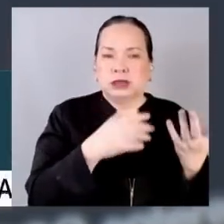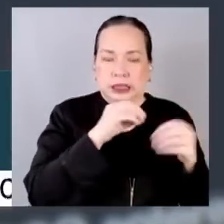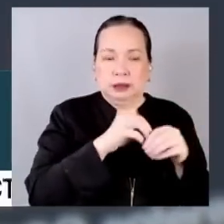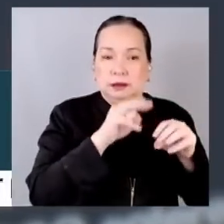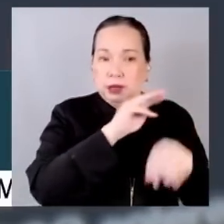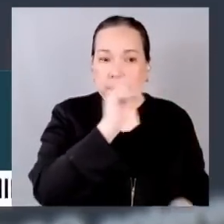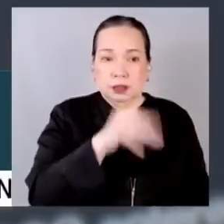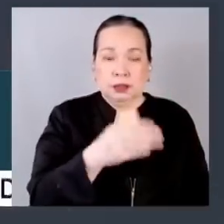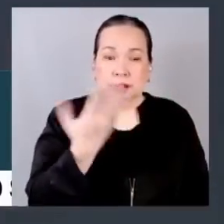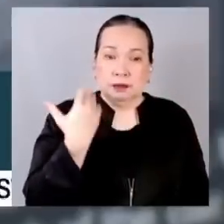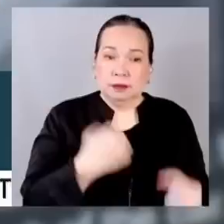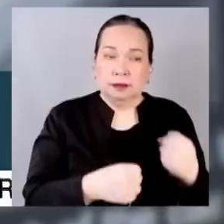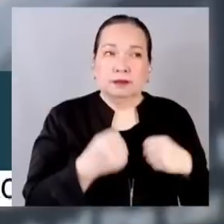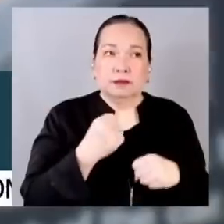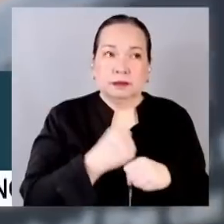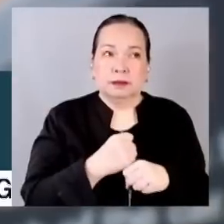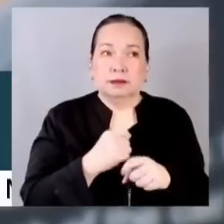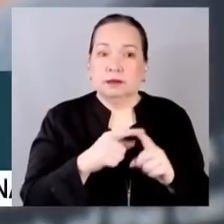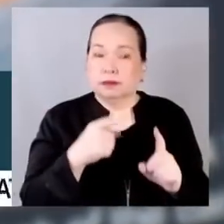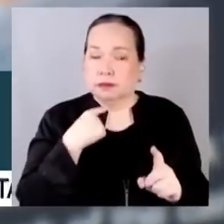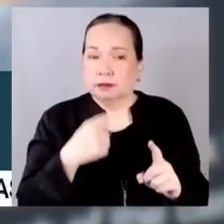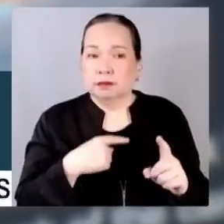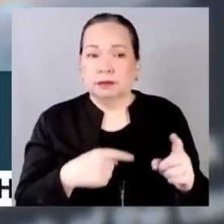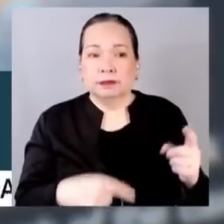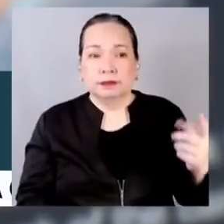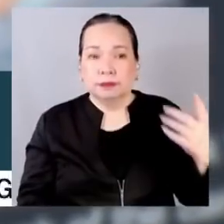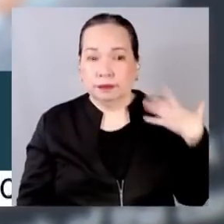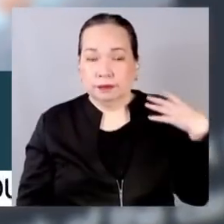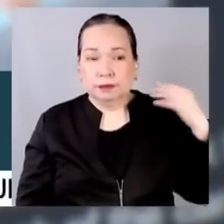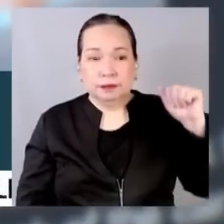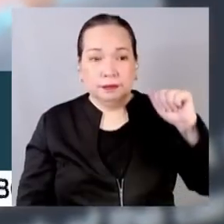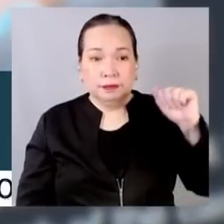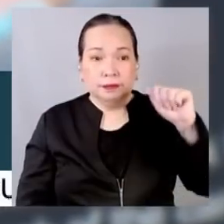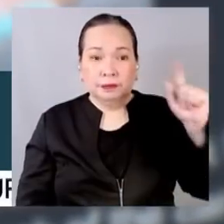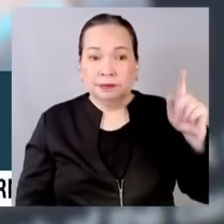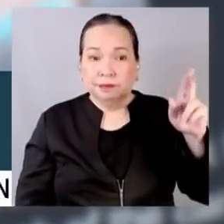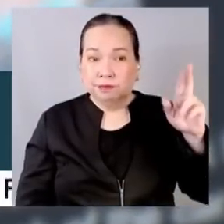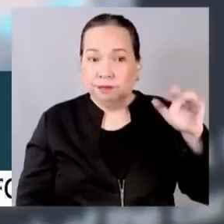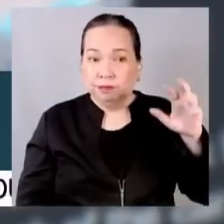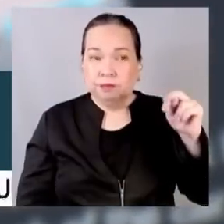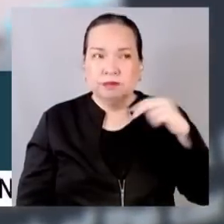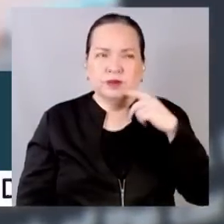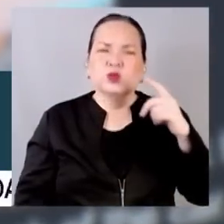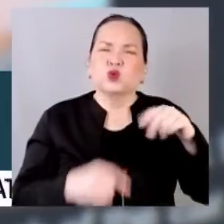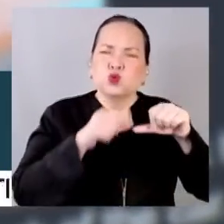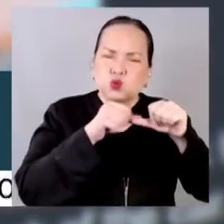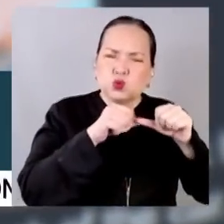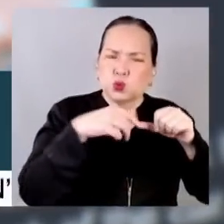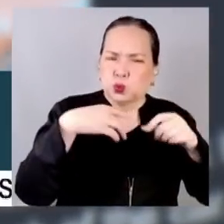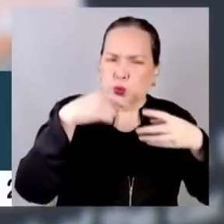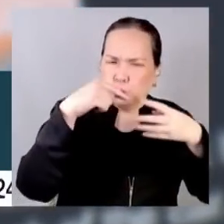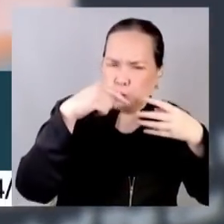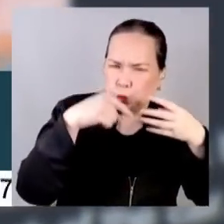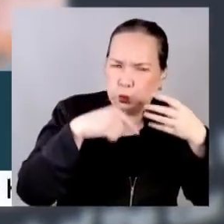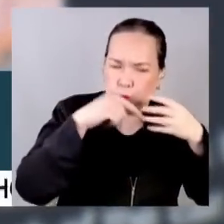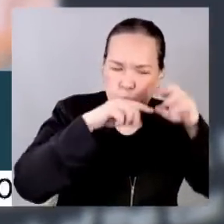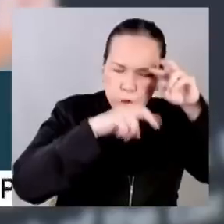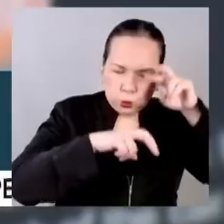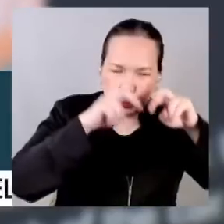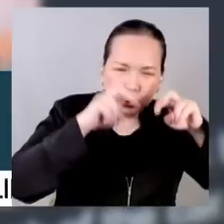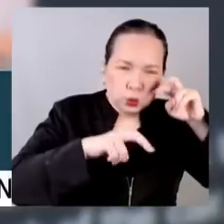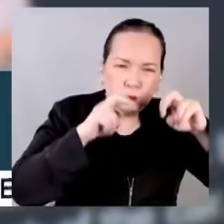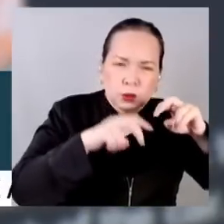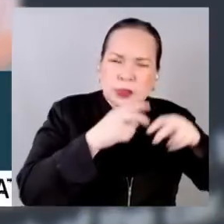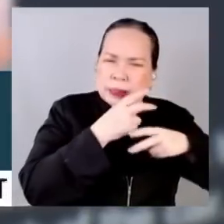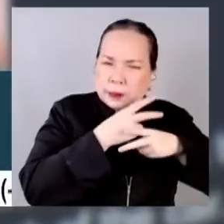year. Azurin said that there was a very thorough investigation and very very